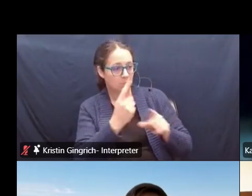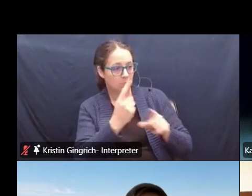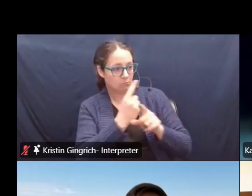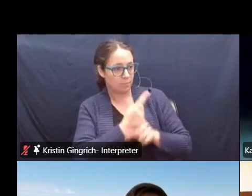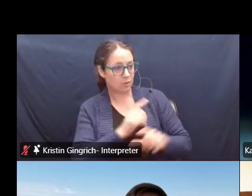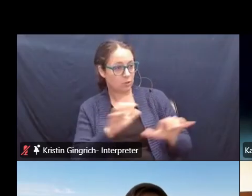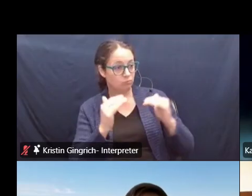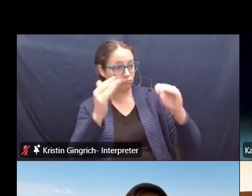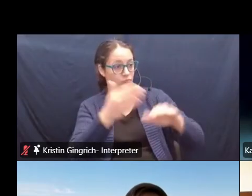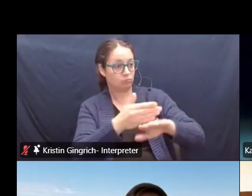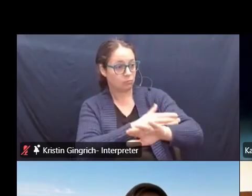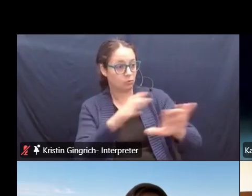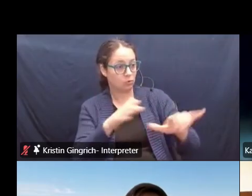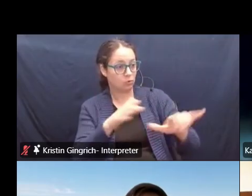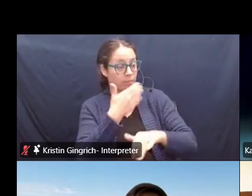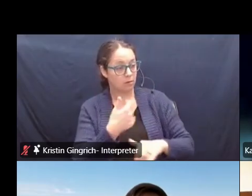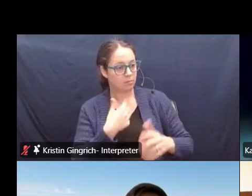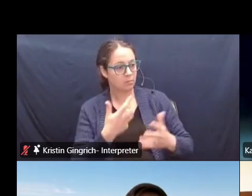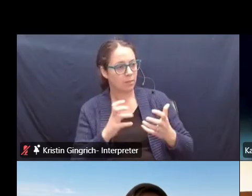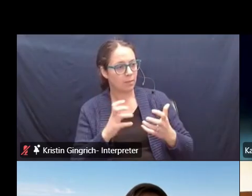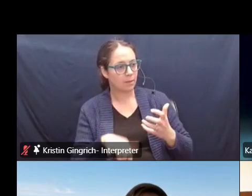better. And so